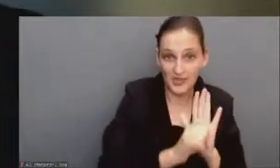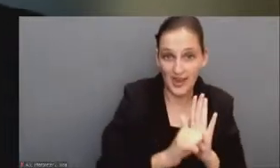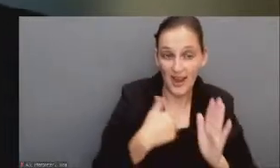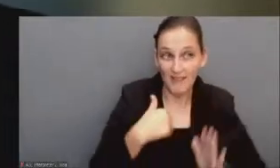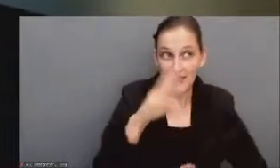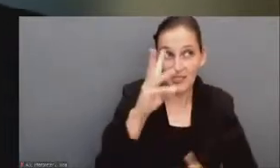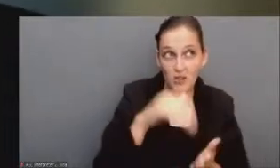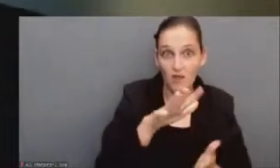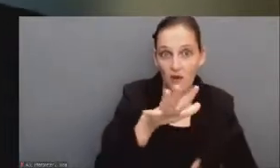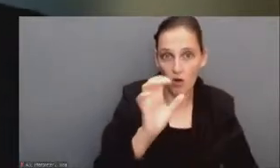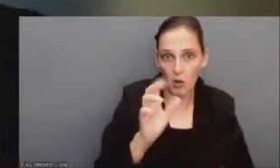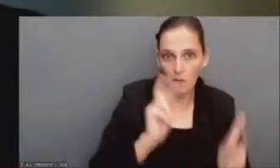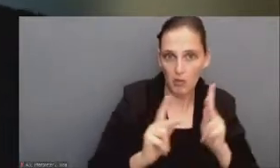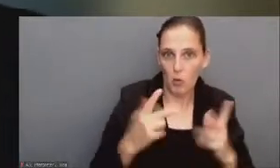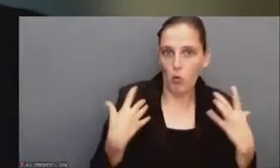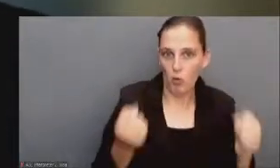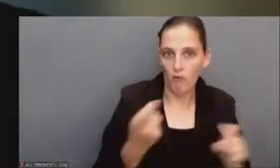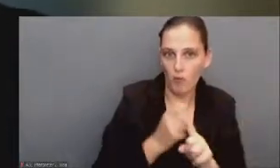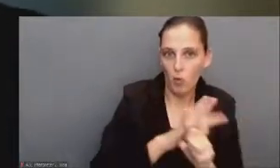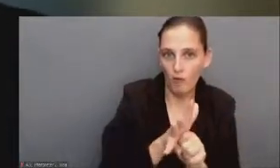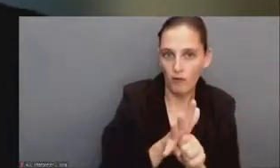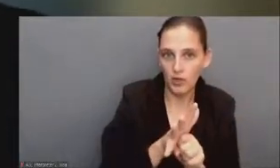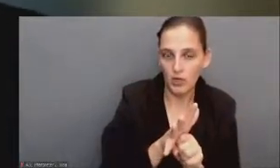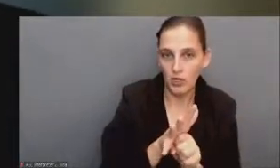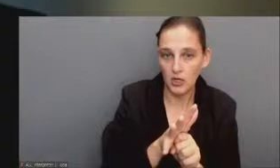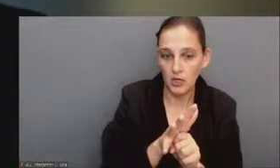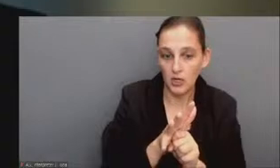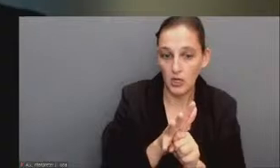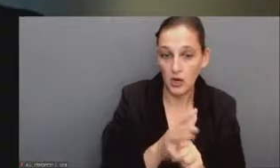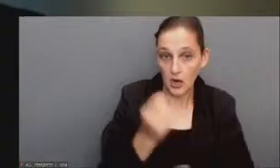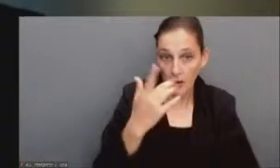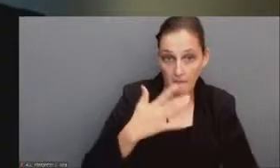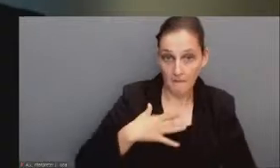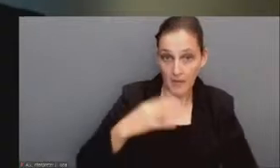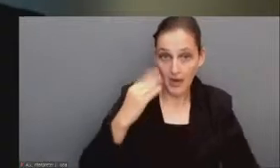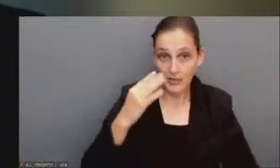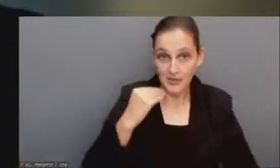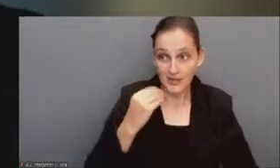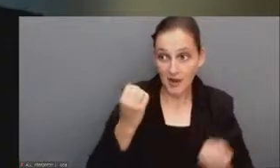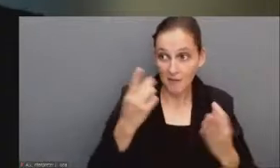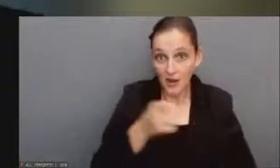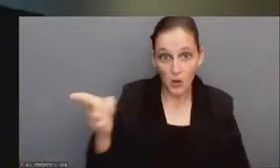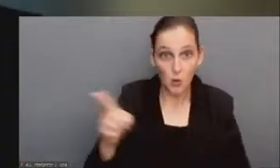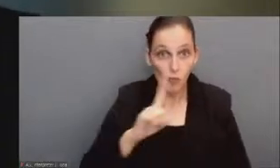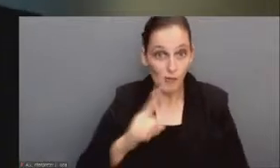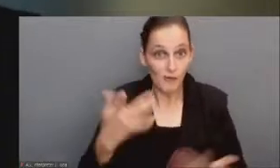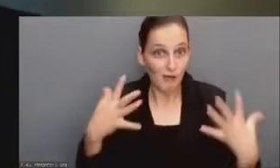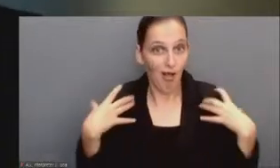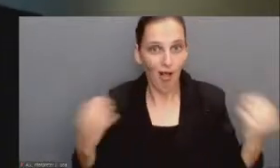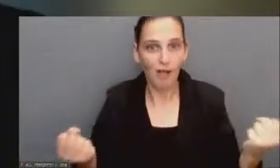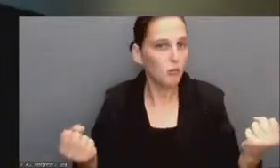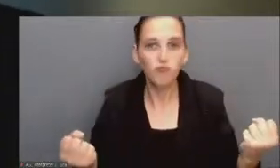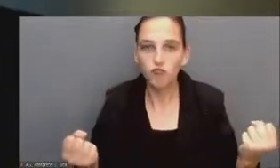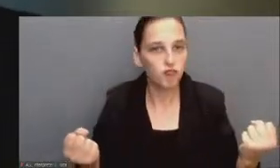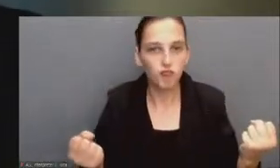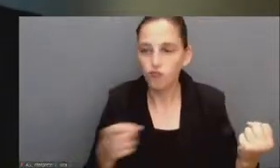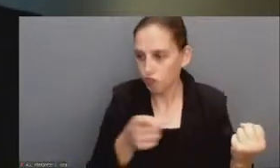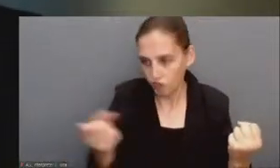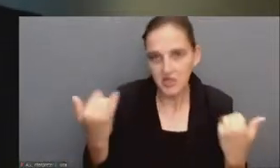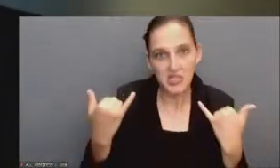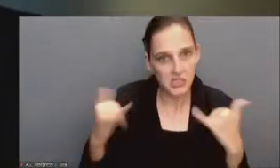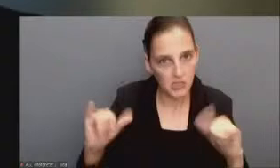being recovered from COVID. Many of those places, my experience is, are not recovered. They're actually struggling day to day with